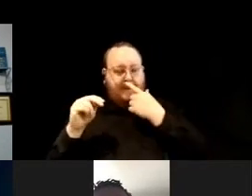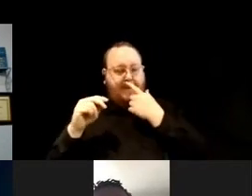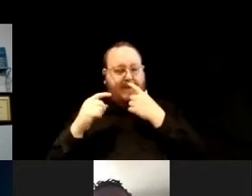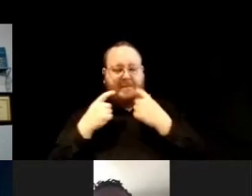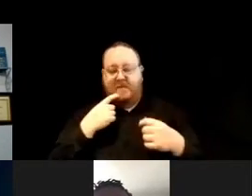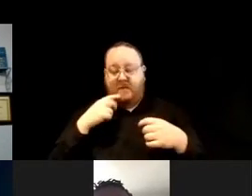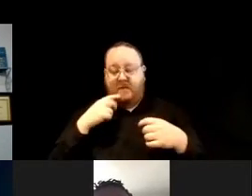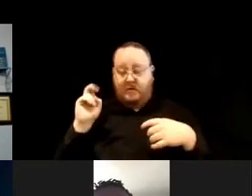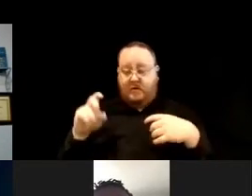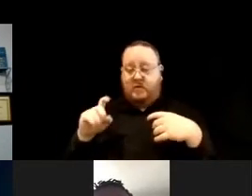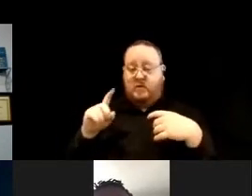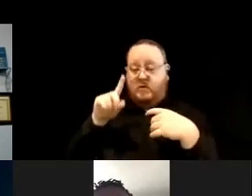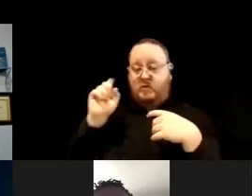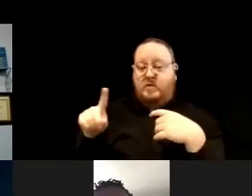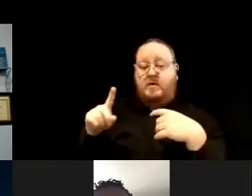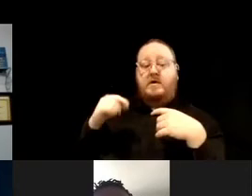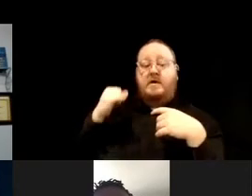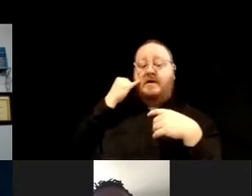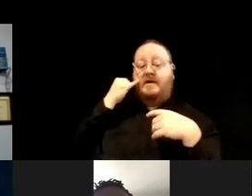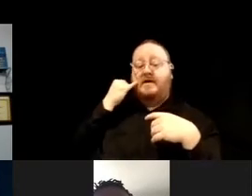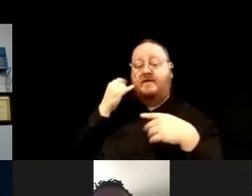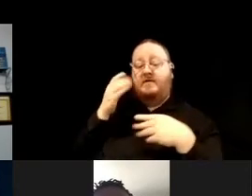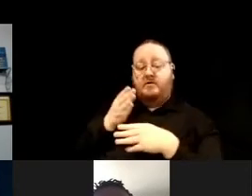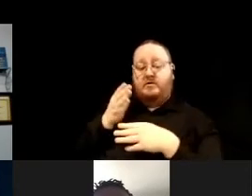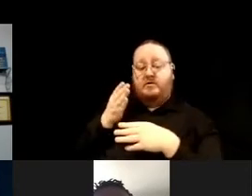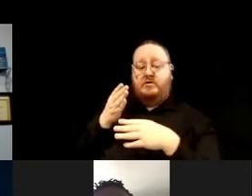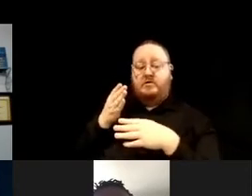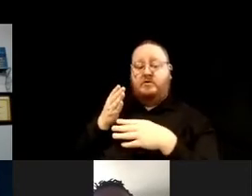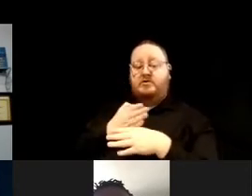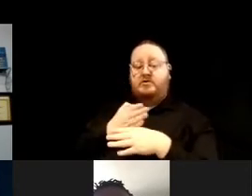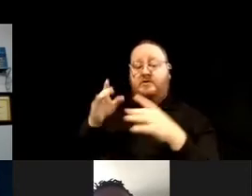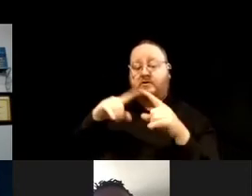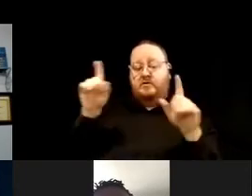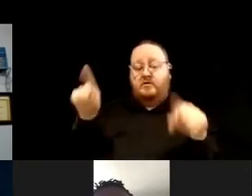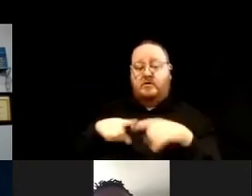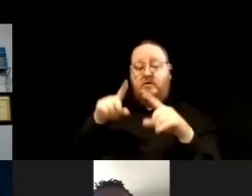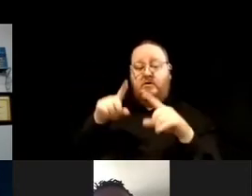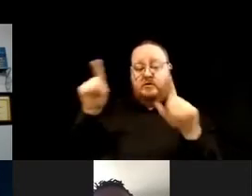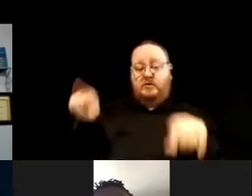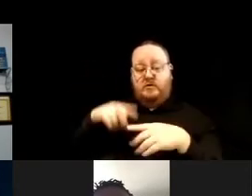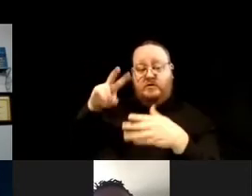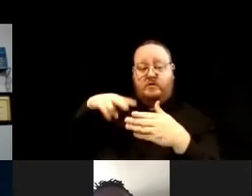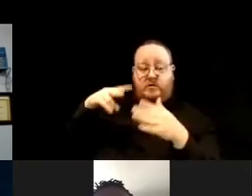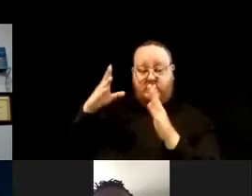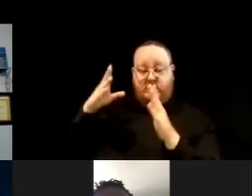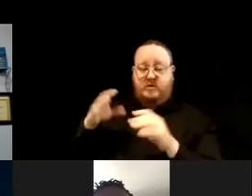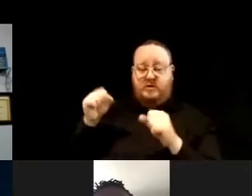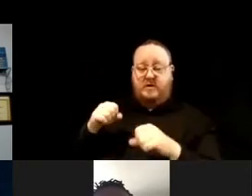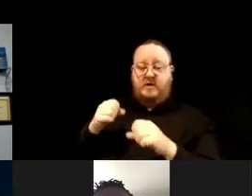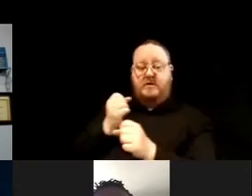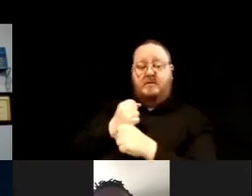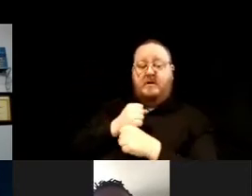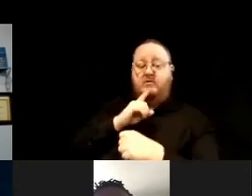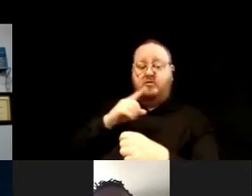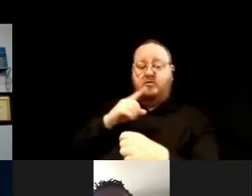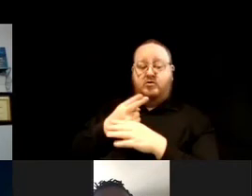it the screen reader support that makes these usable for people with sight loss, or